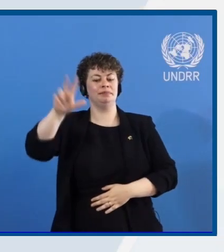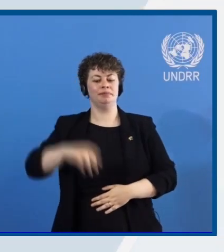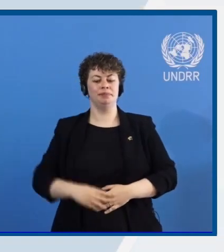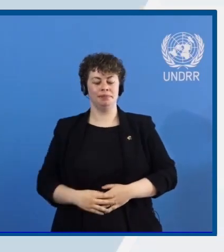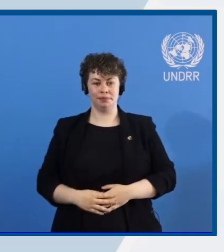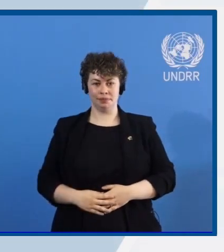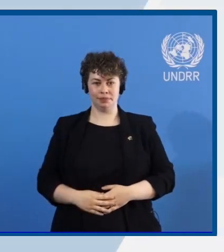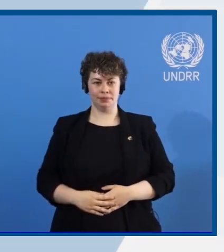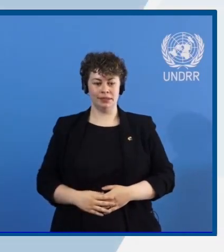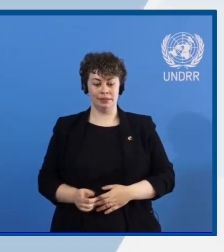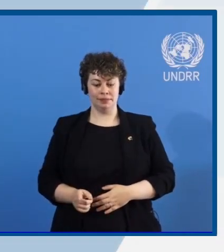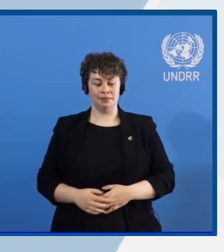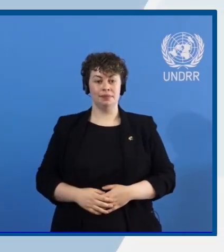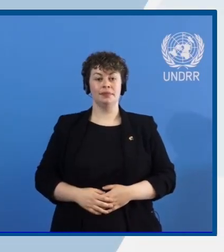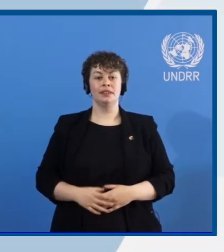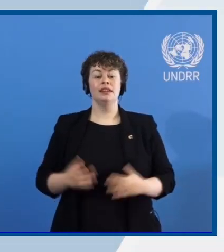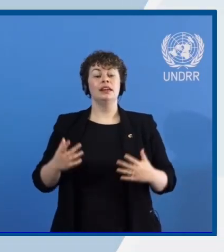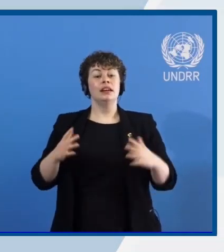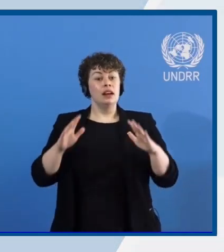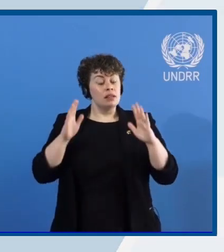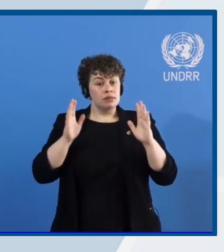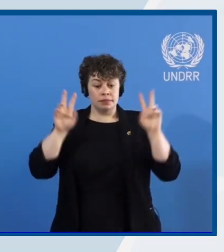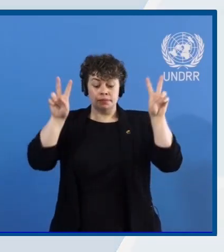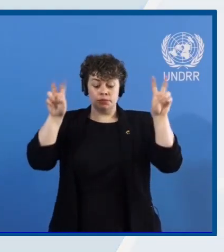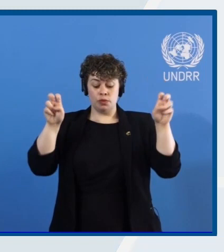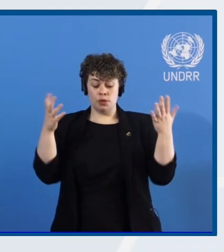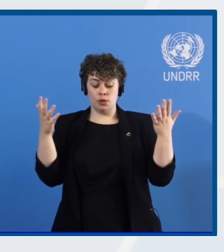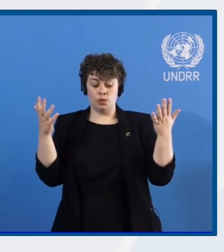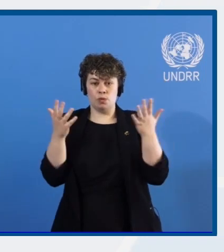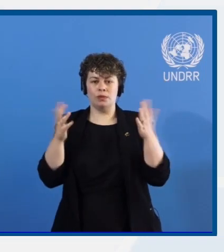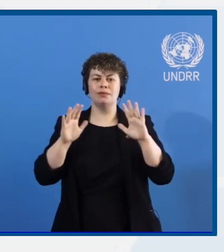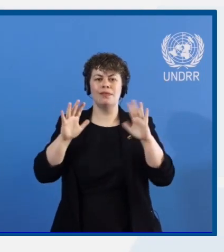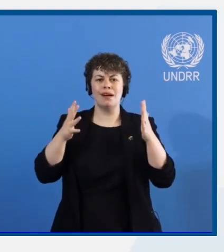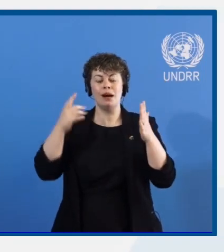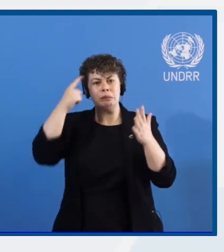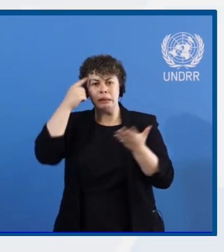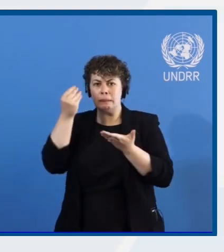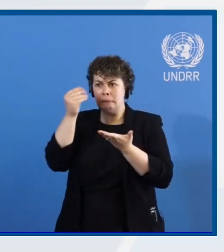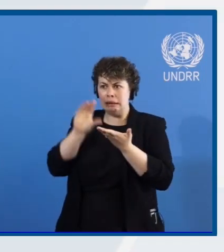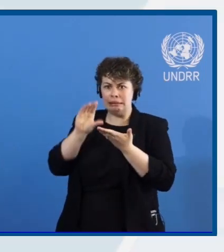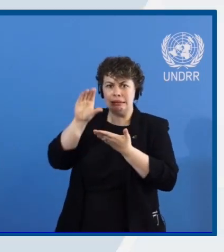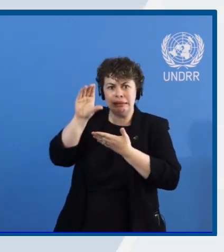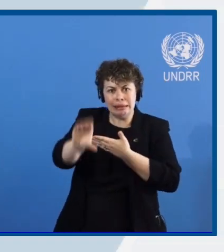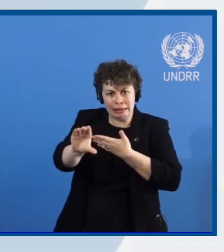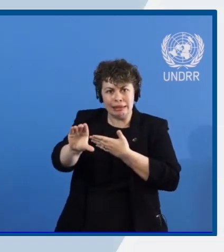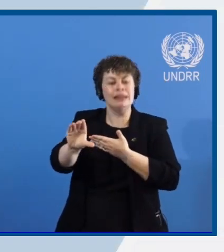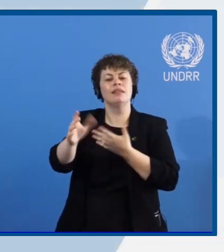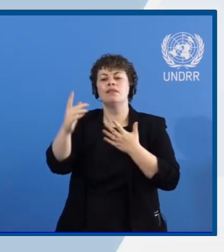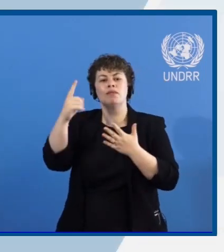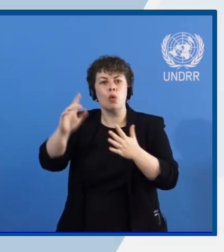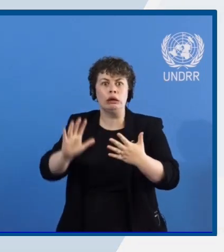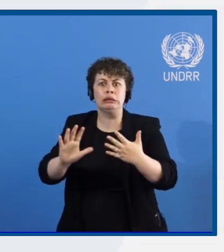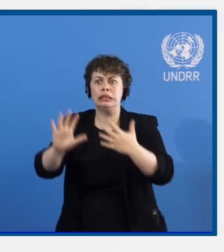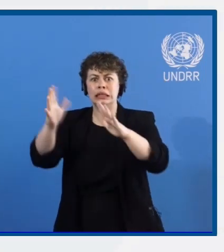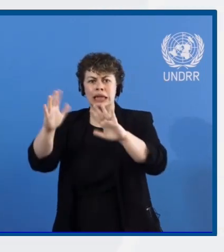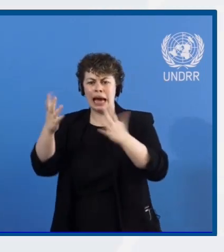on embedding risk in investment decisions. I would also like to extend a warm welcome to everyone joining us online